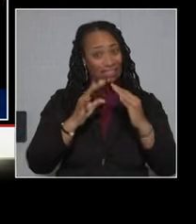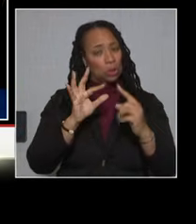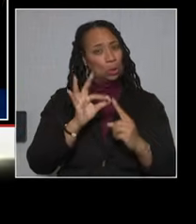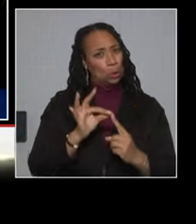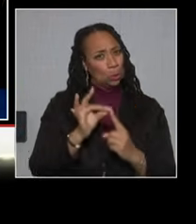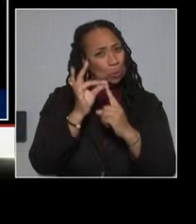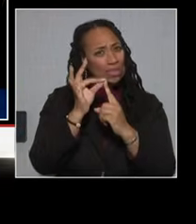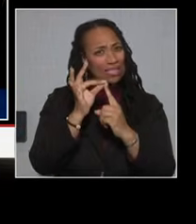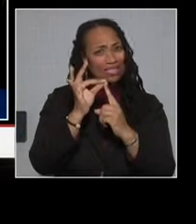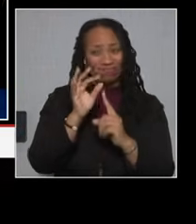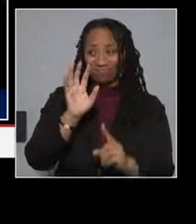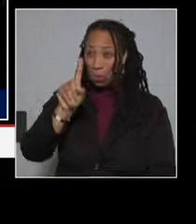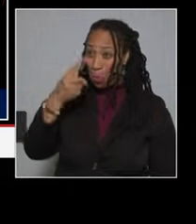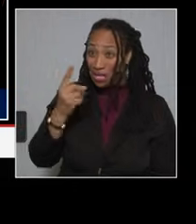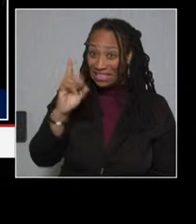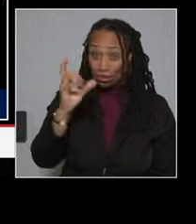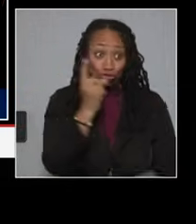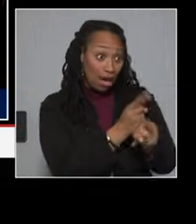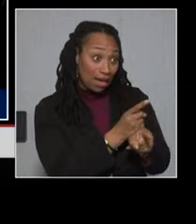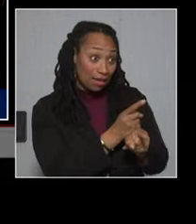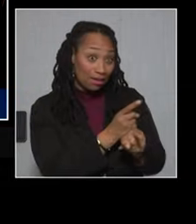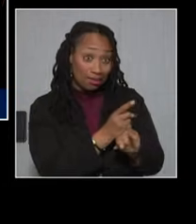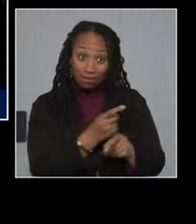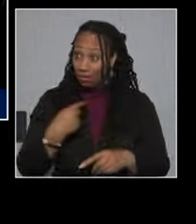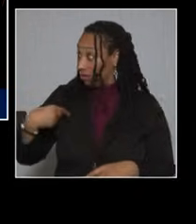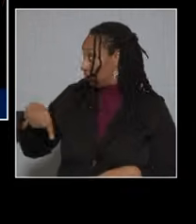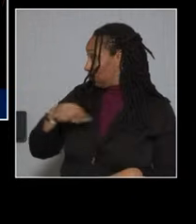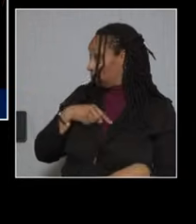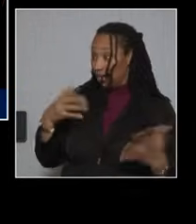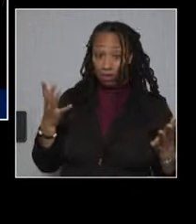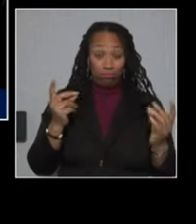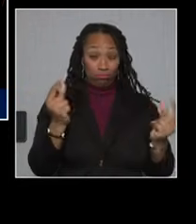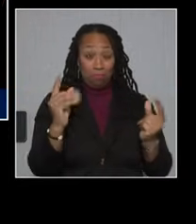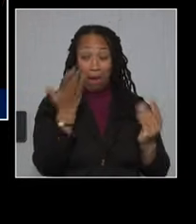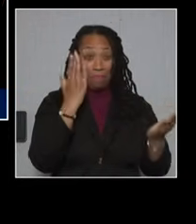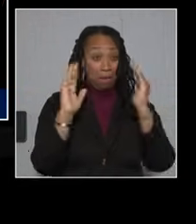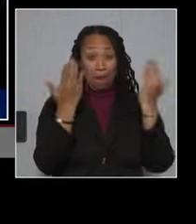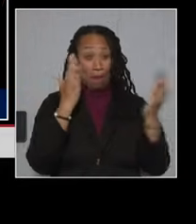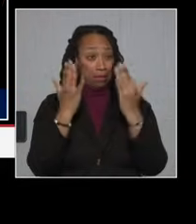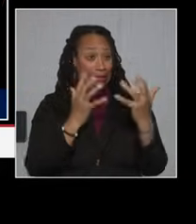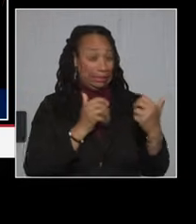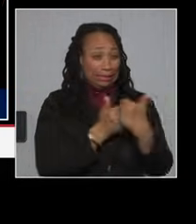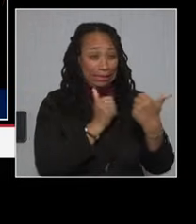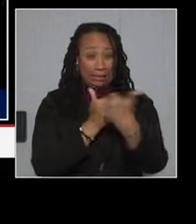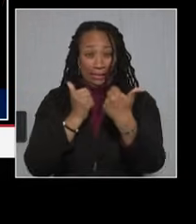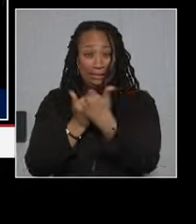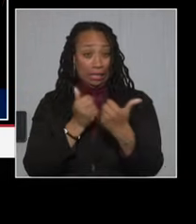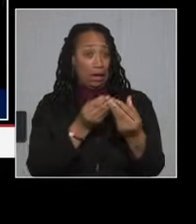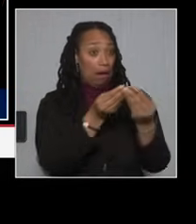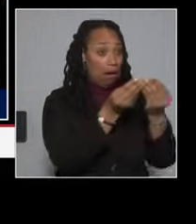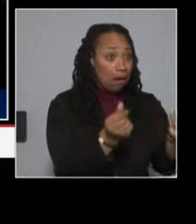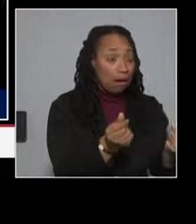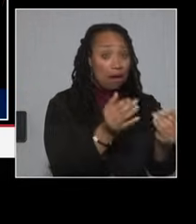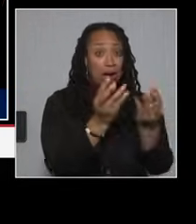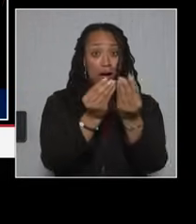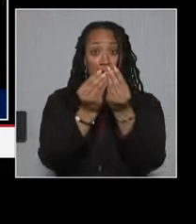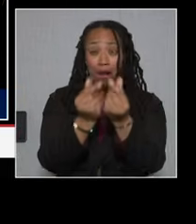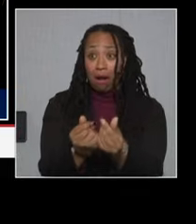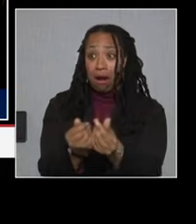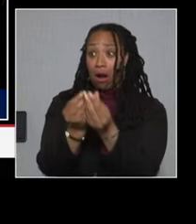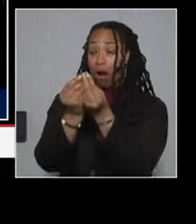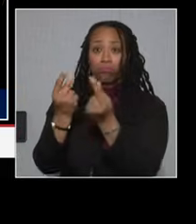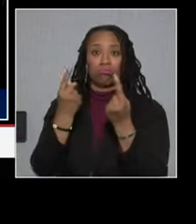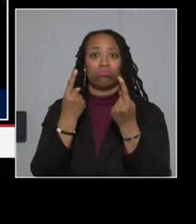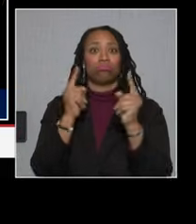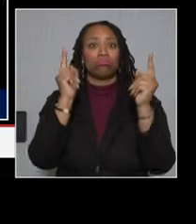cluster. How we are able to see the numbers that the chief said, it is a team effort, and it involves investing in the men and women of the